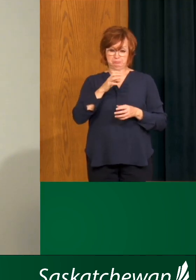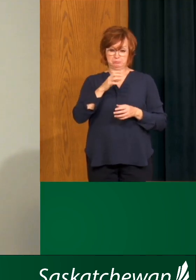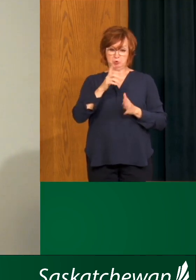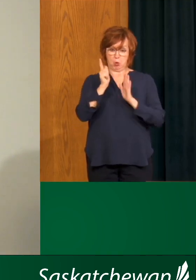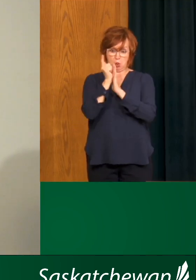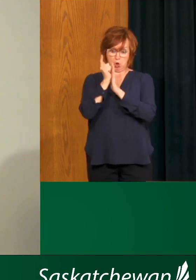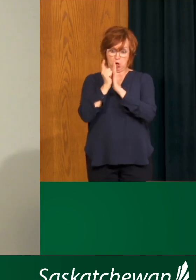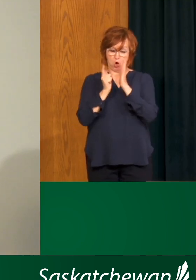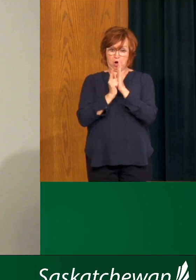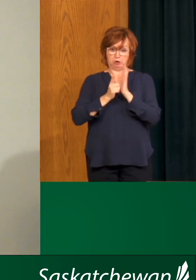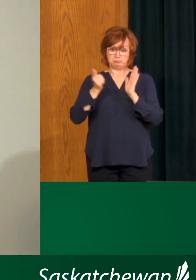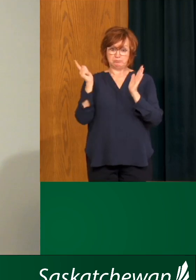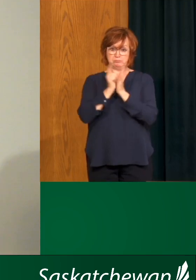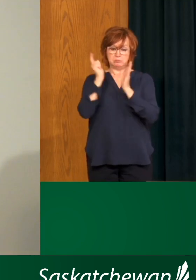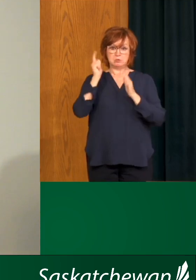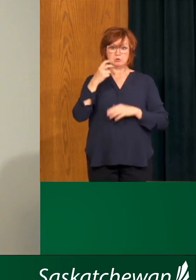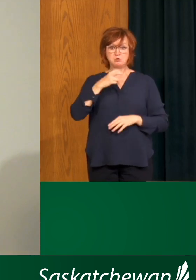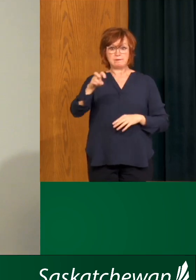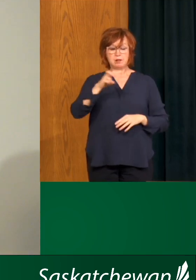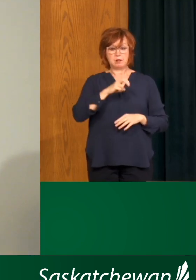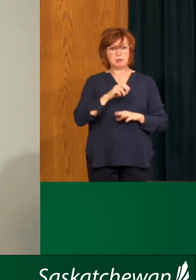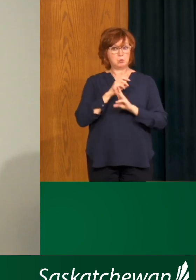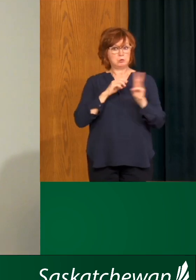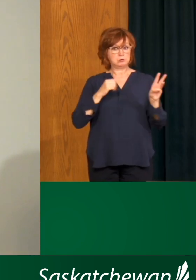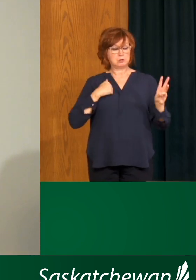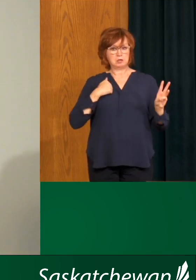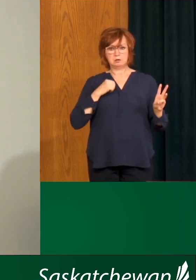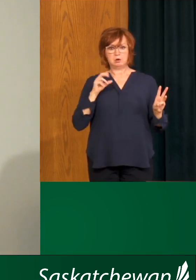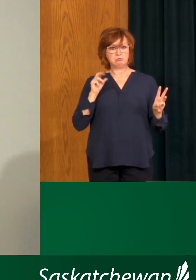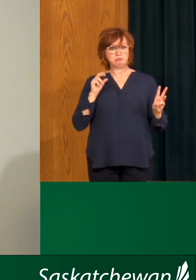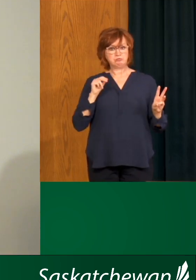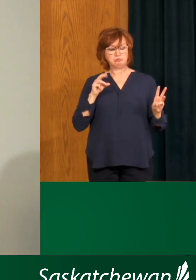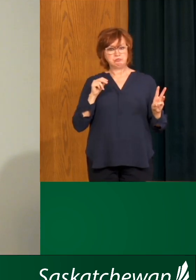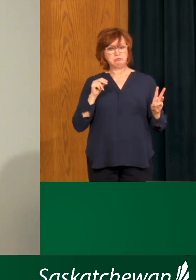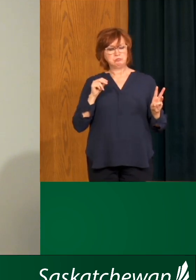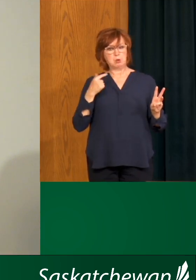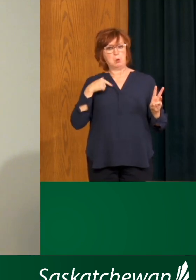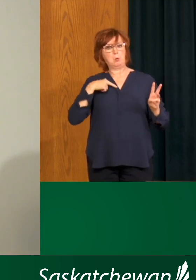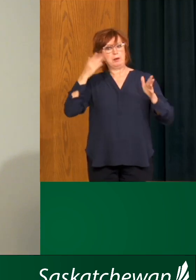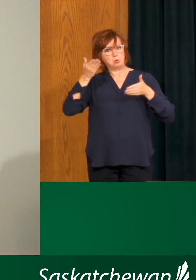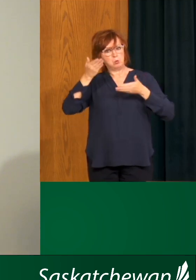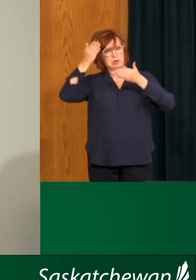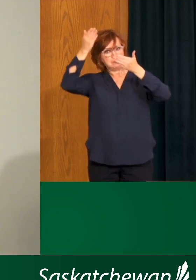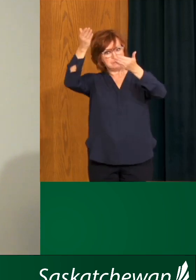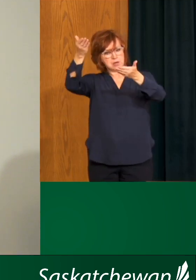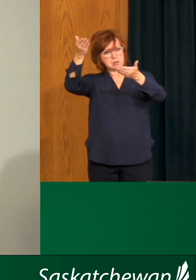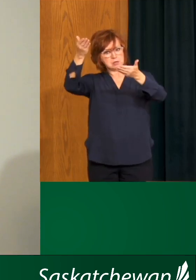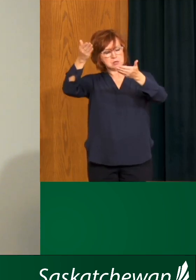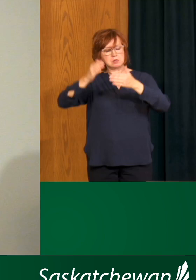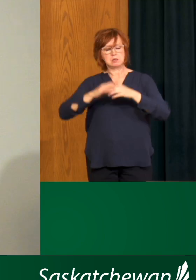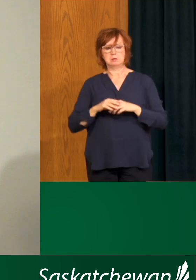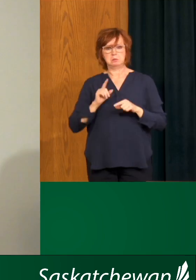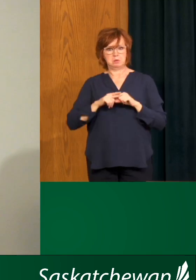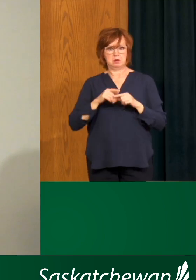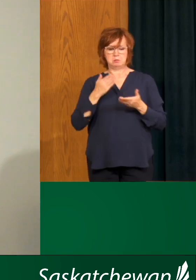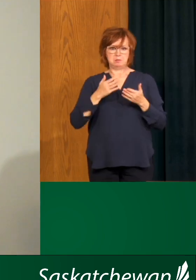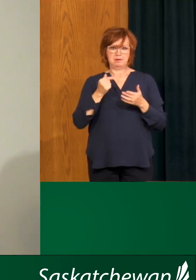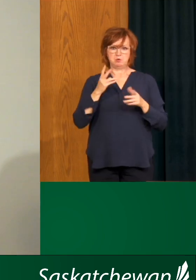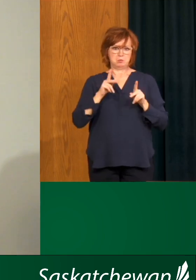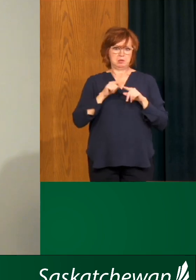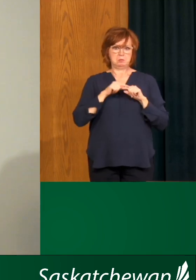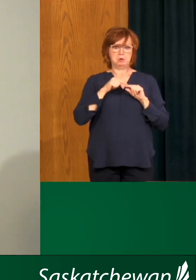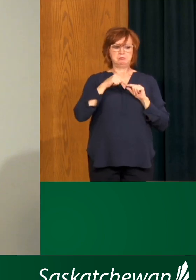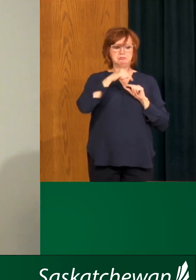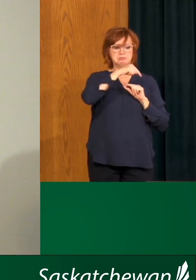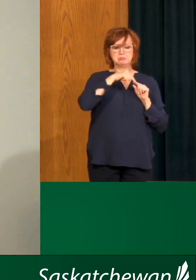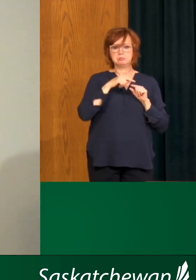Canada, and essential travel was allowed. So generally it's just a matter of, and then there may have been other situations